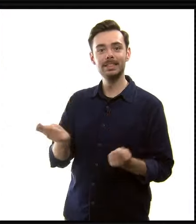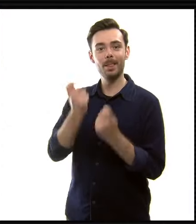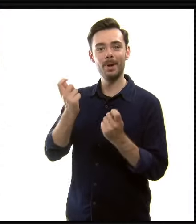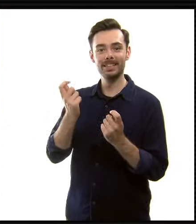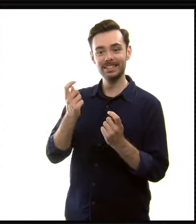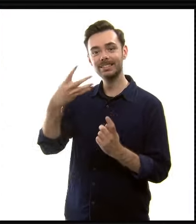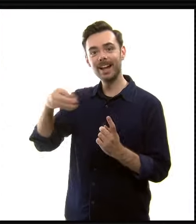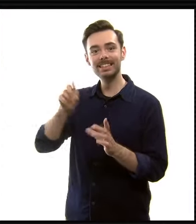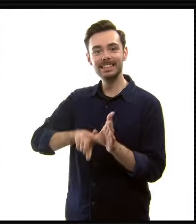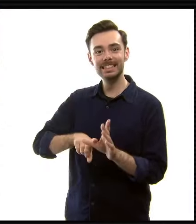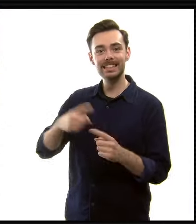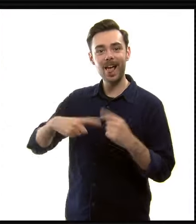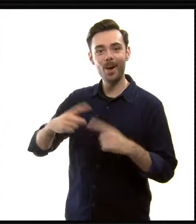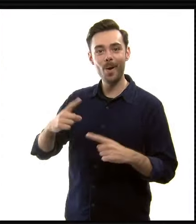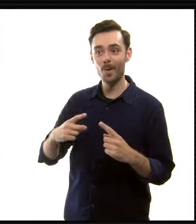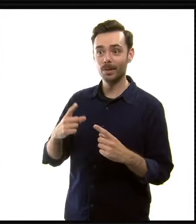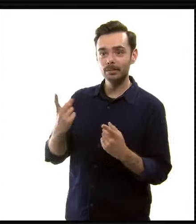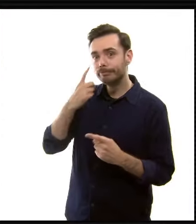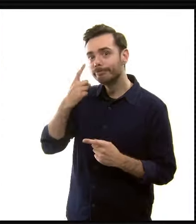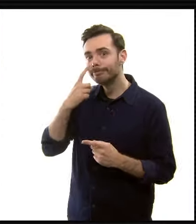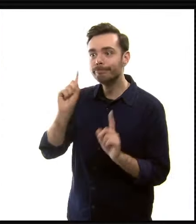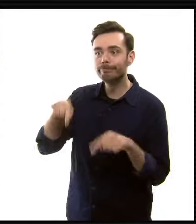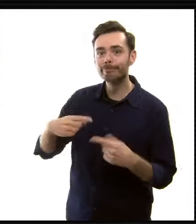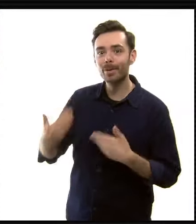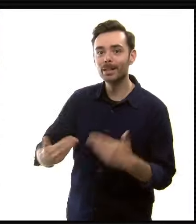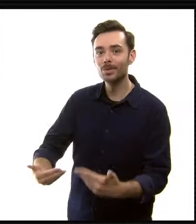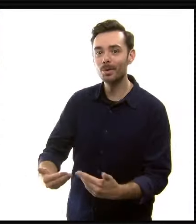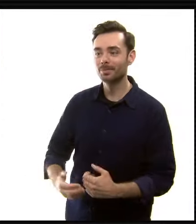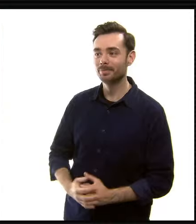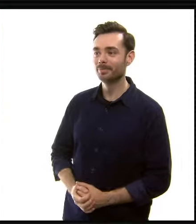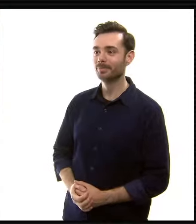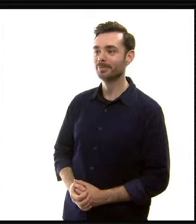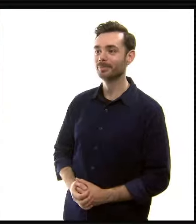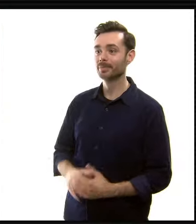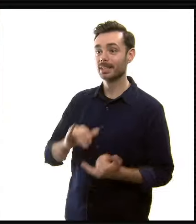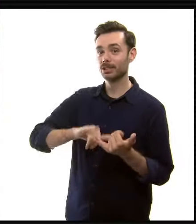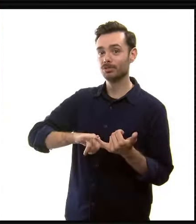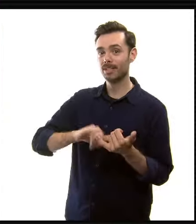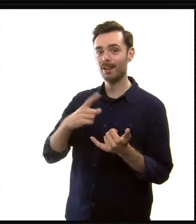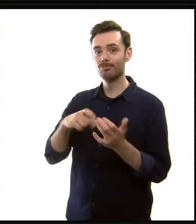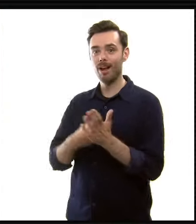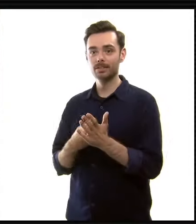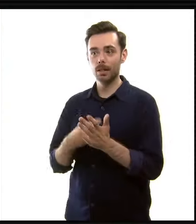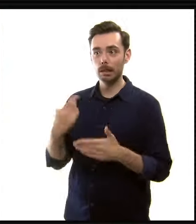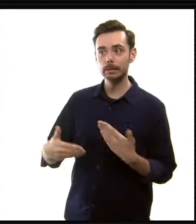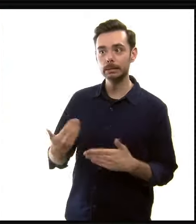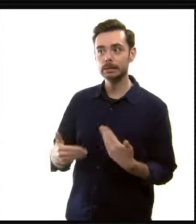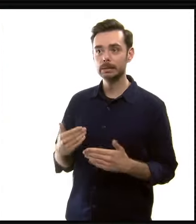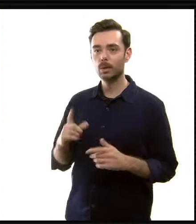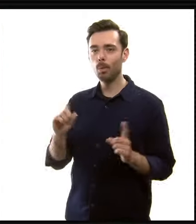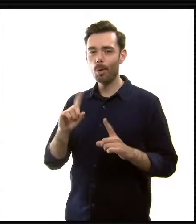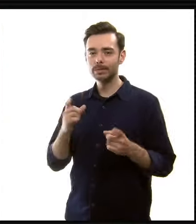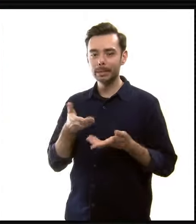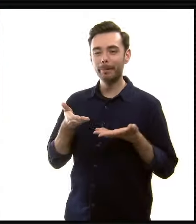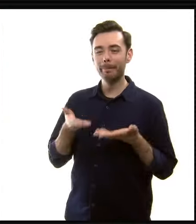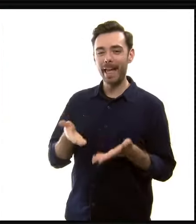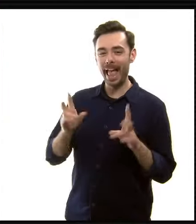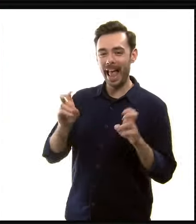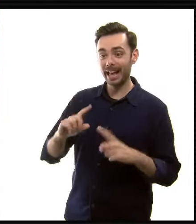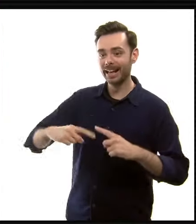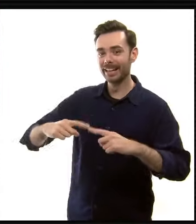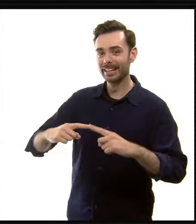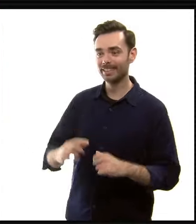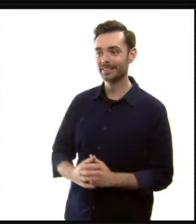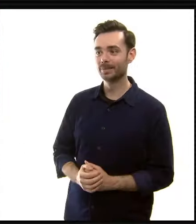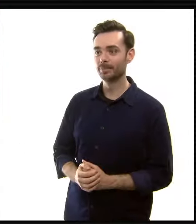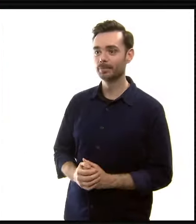getting on. All right. So, Sarita and Randall, how's it going? What you baking? It's going well. Really excited about these minifigs,